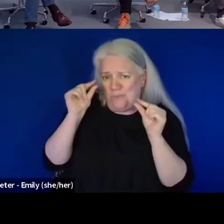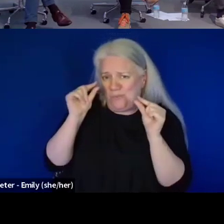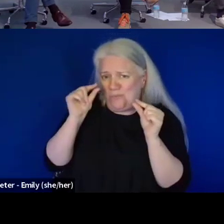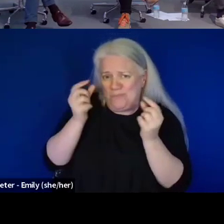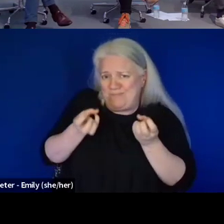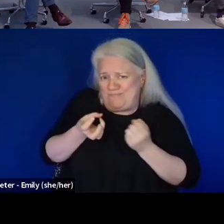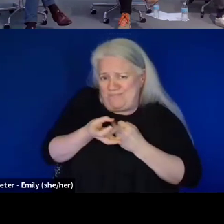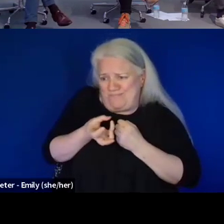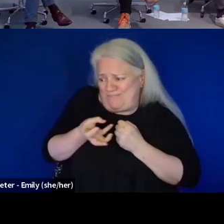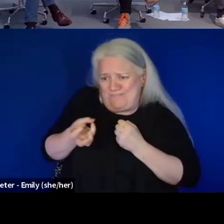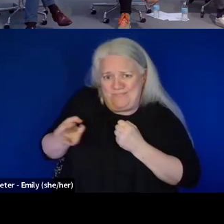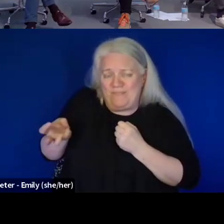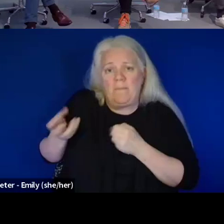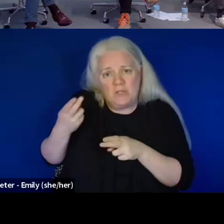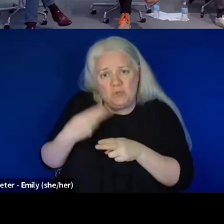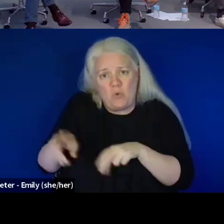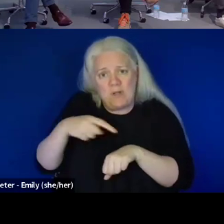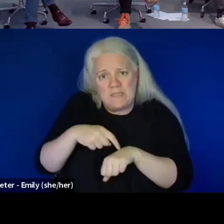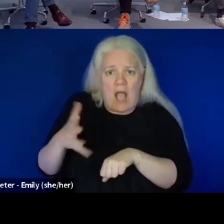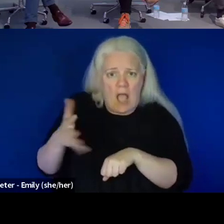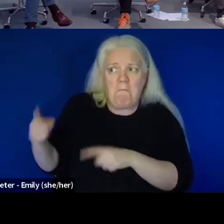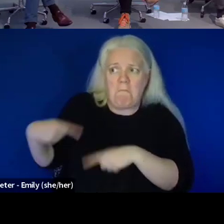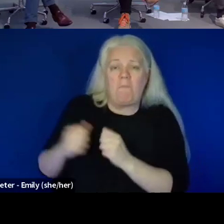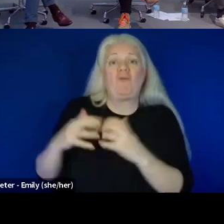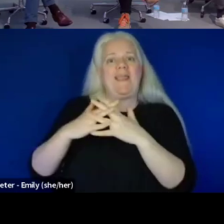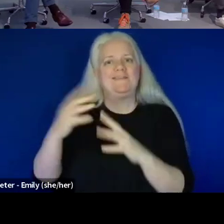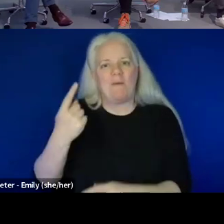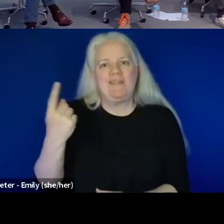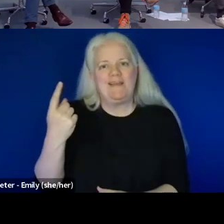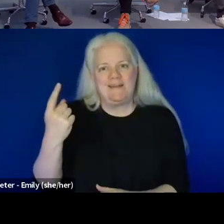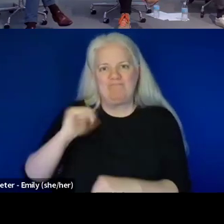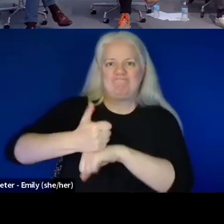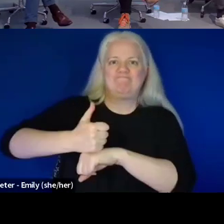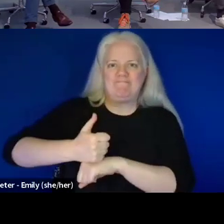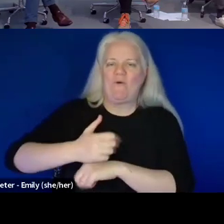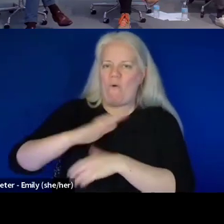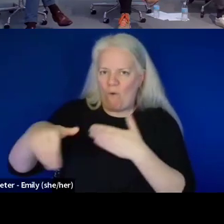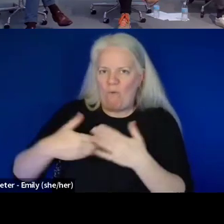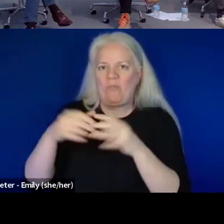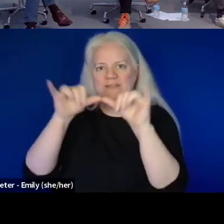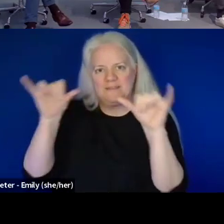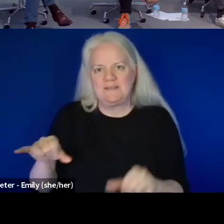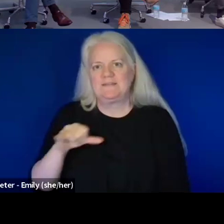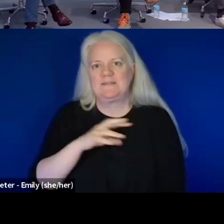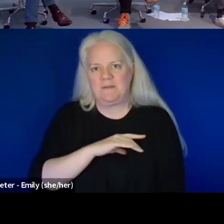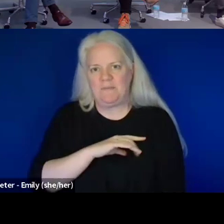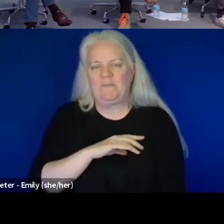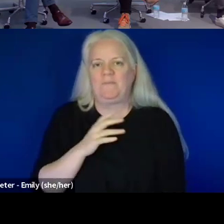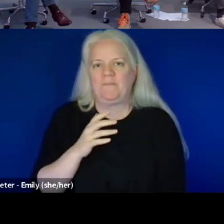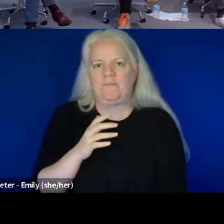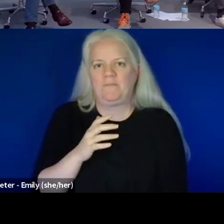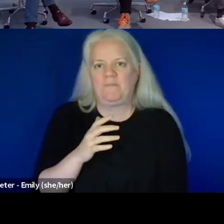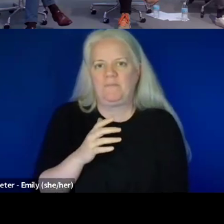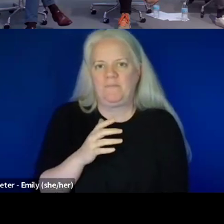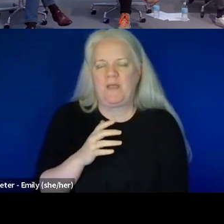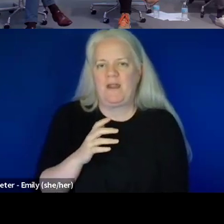working in a fairly short period of time. You have made the whole system, the face of LGBTQ